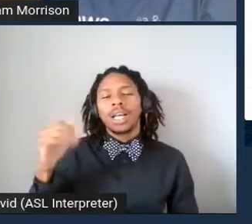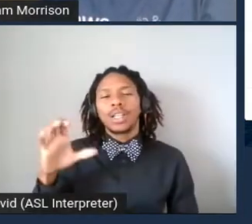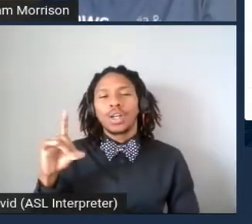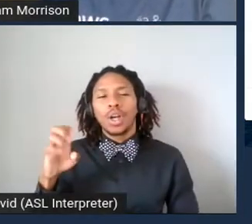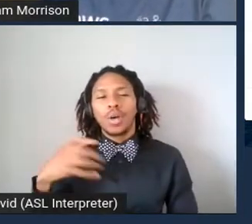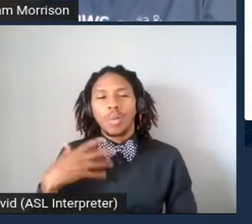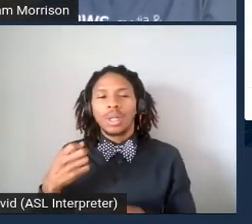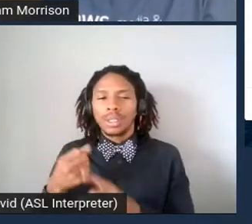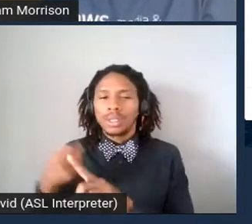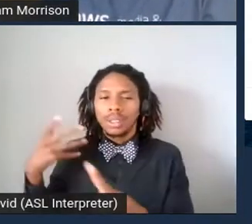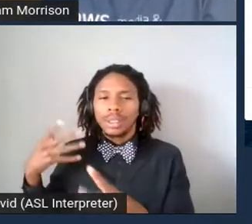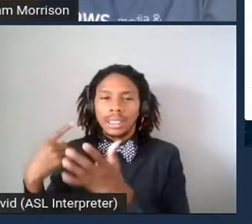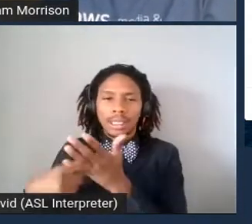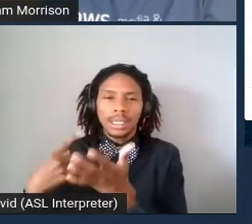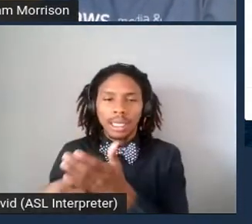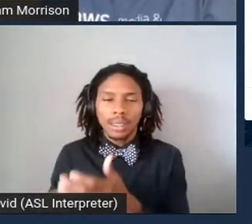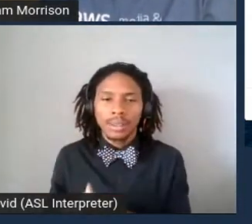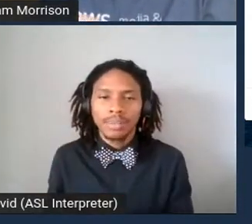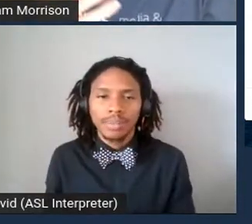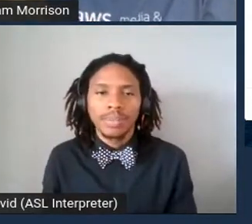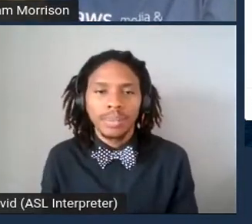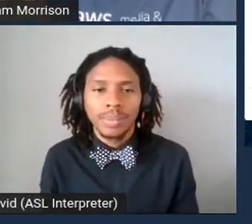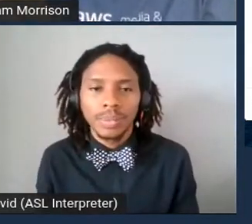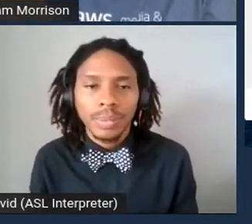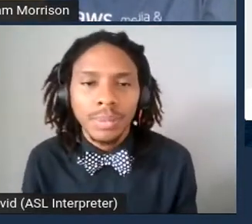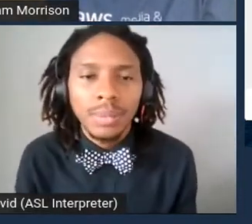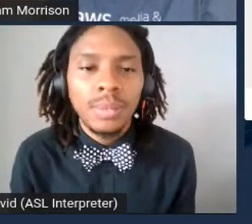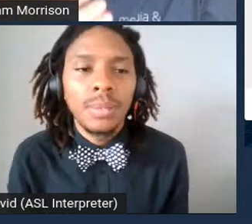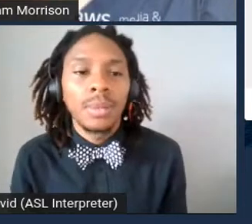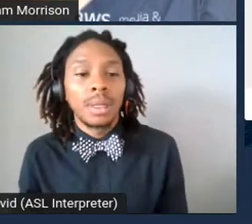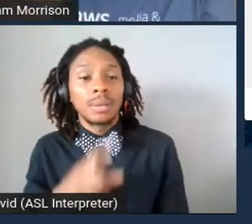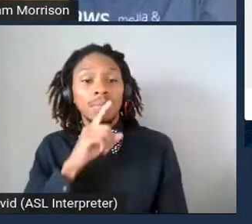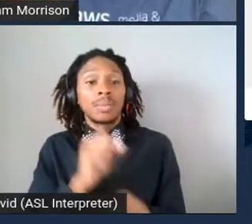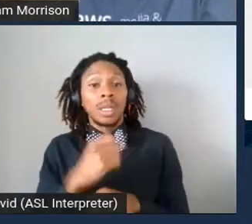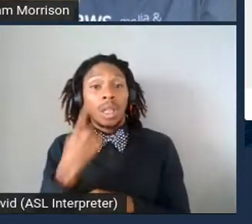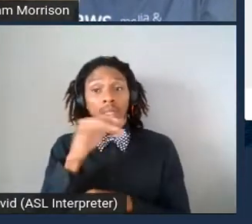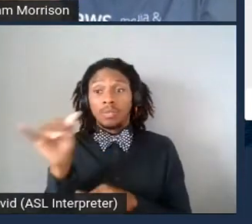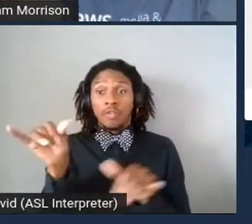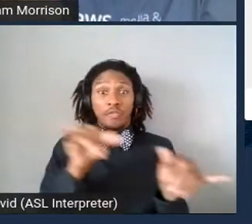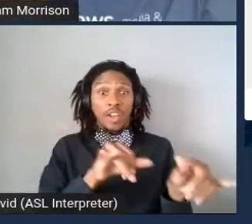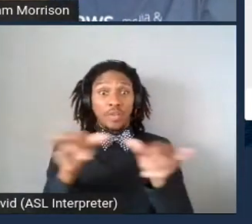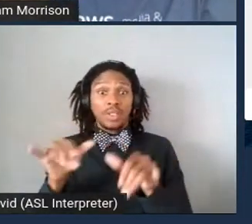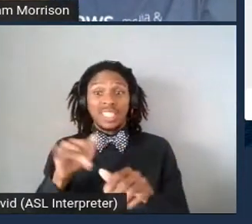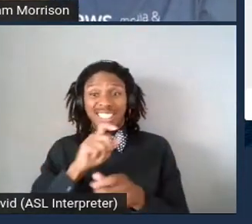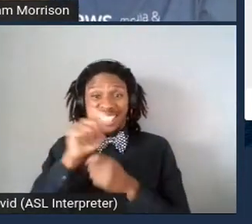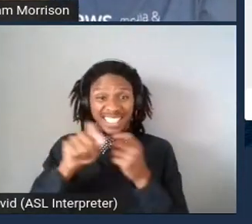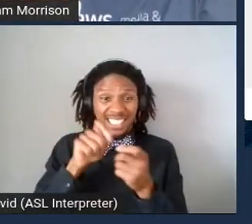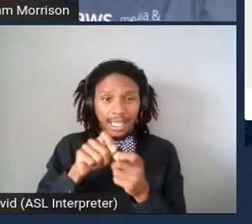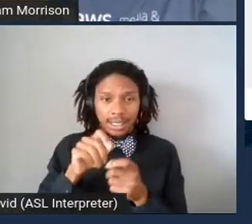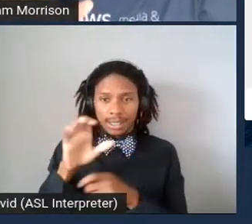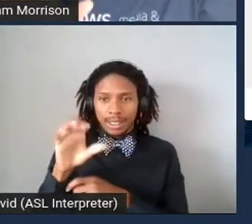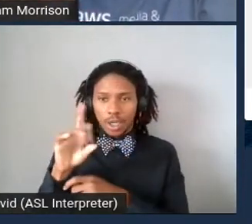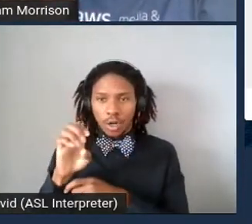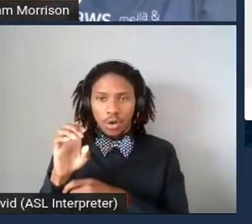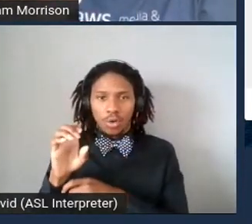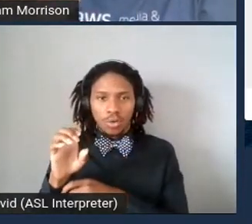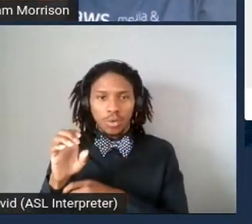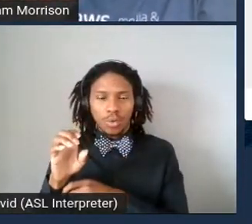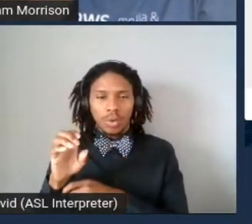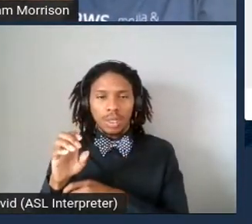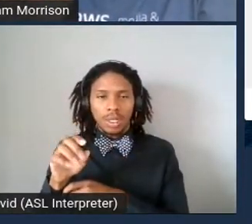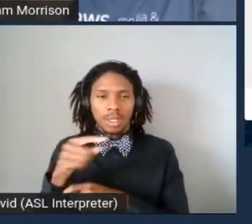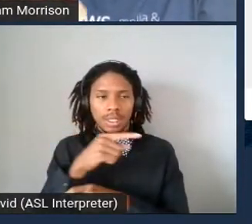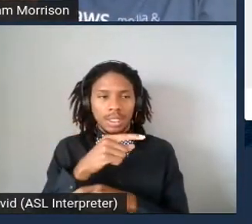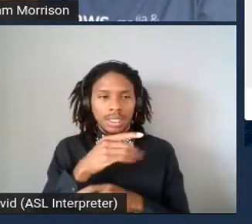talk about. And it should look very similar because this is the exact same code base as the